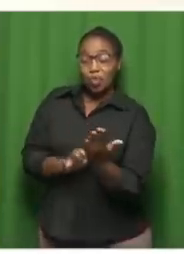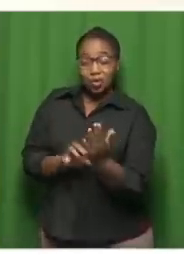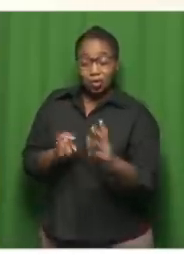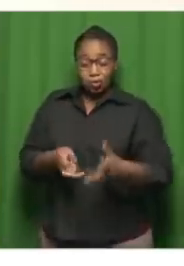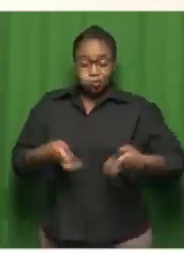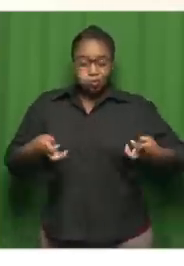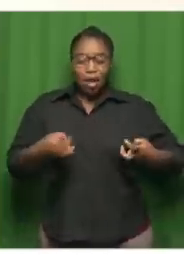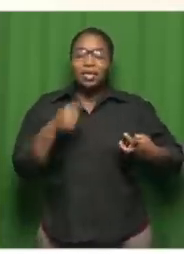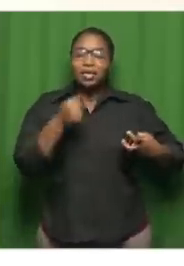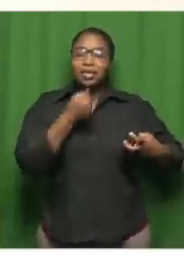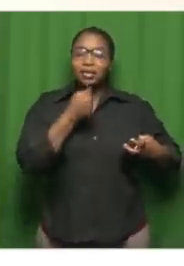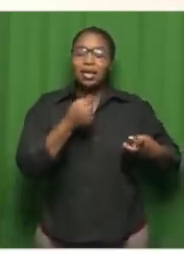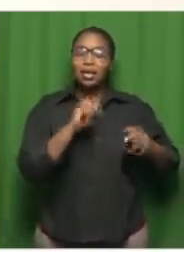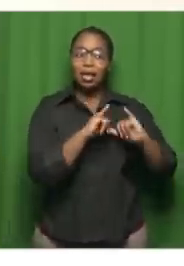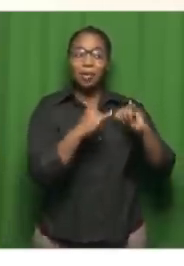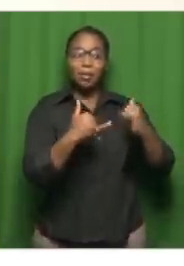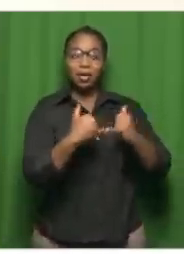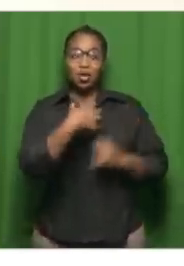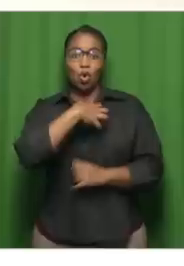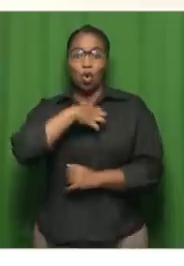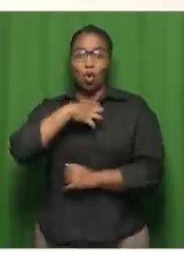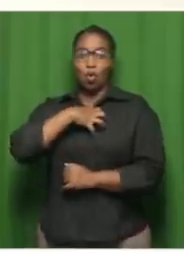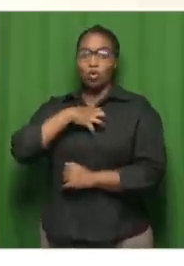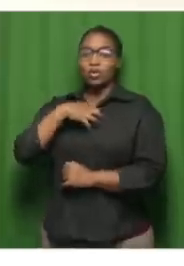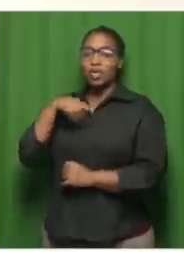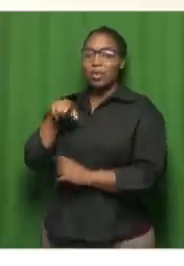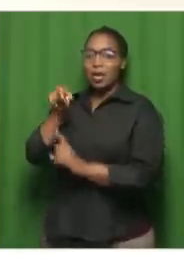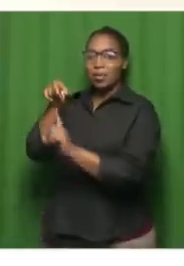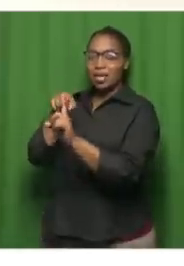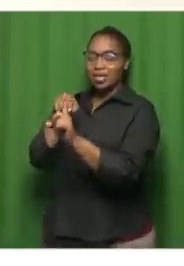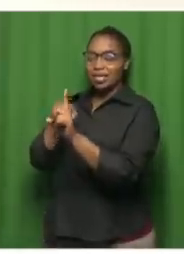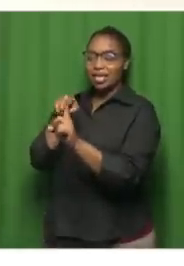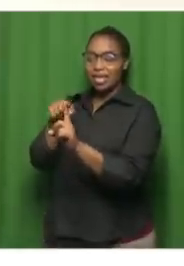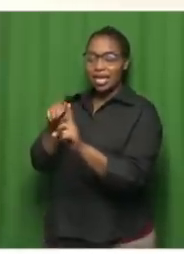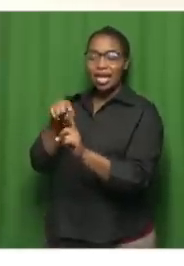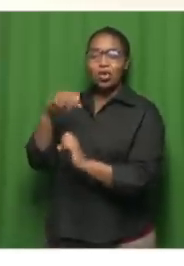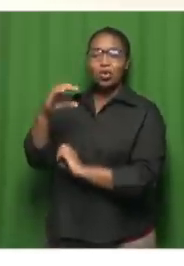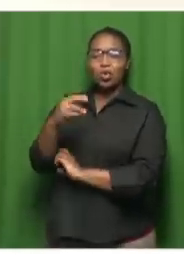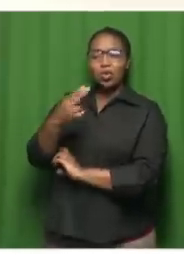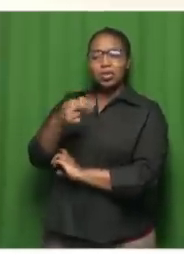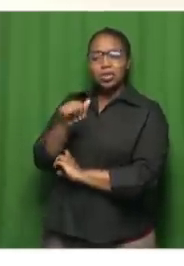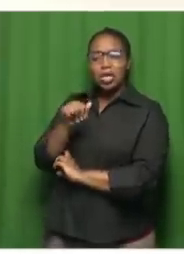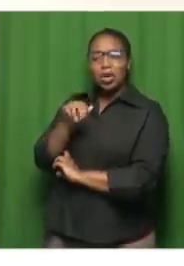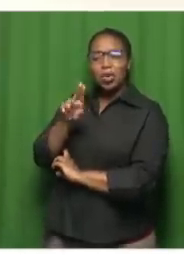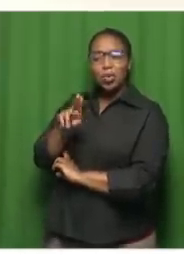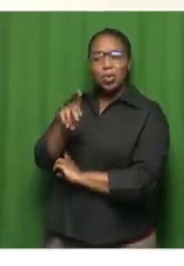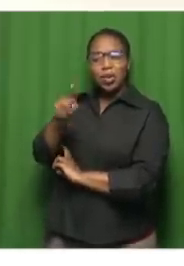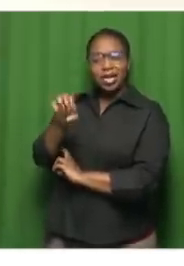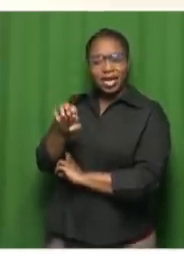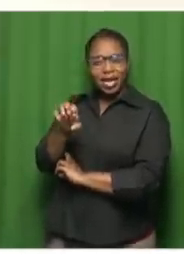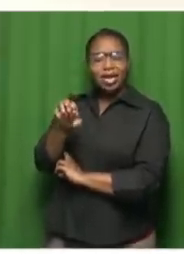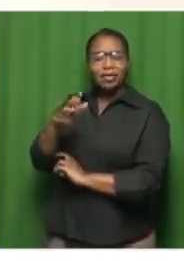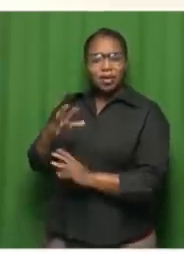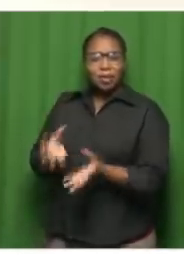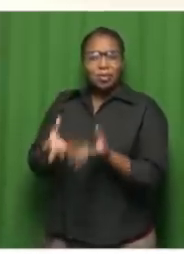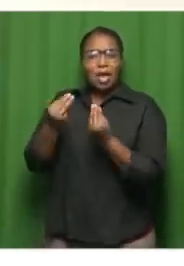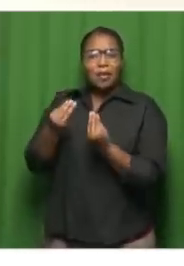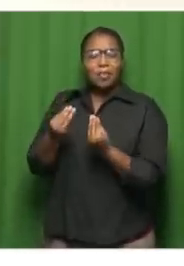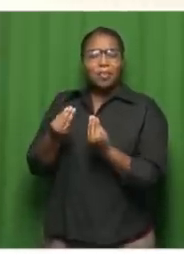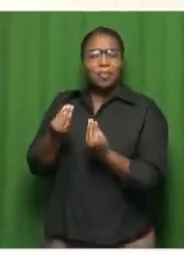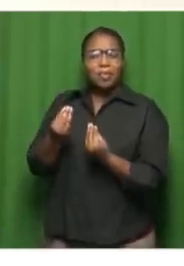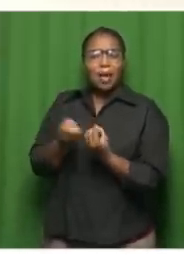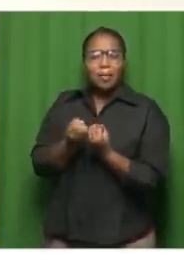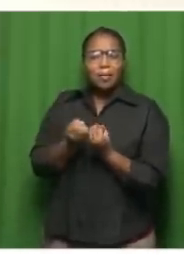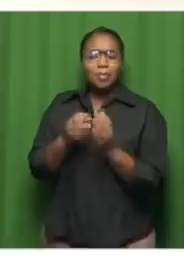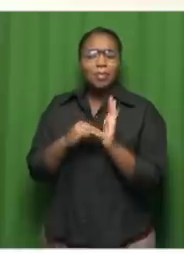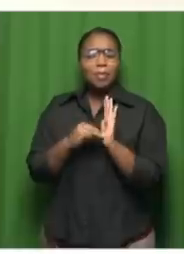owned by Bejani Chauke, a presidential advisor and candidate to become the treasurer, pocketed millions from the CR17